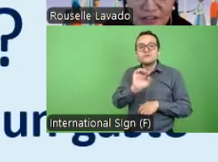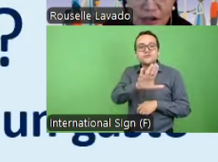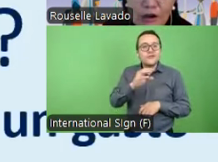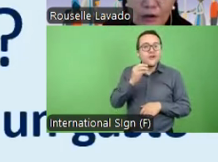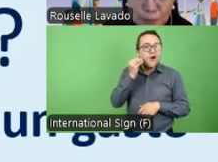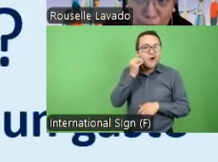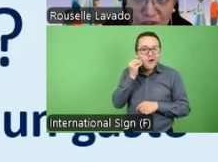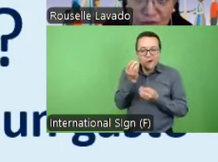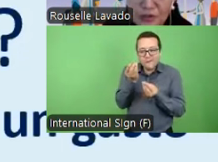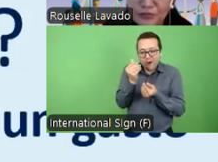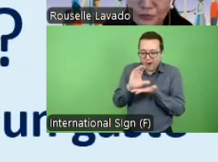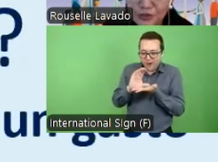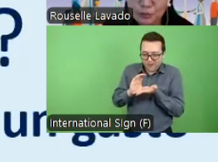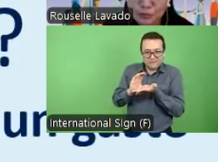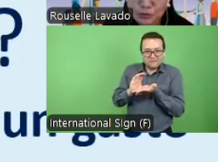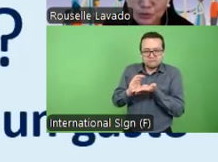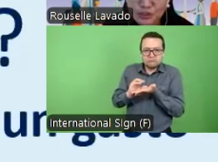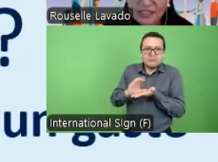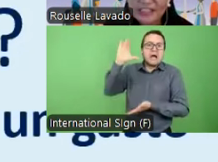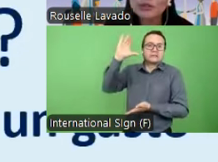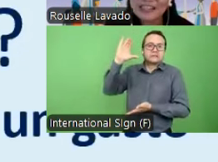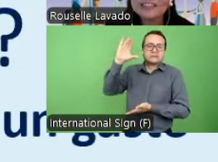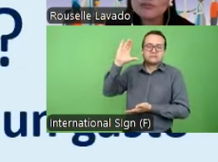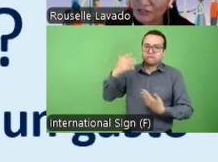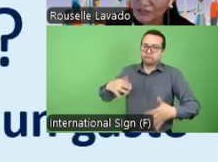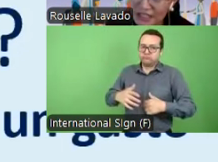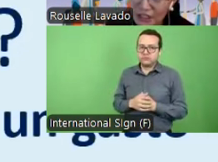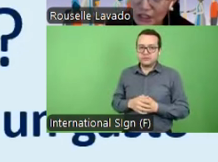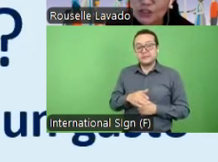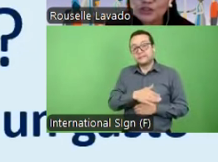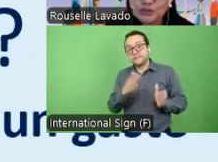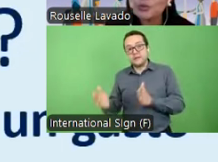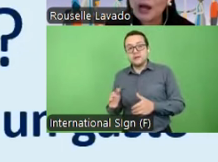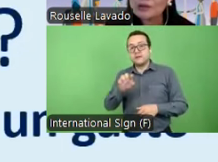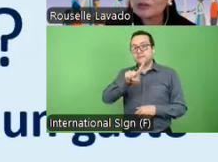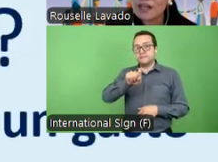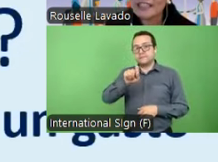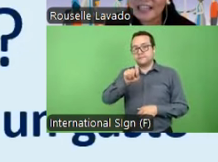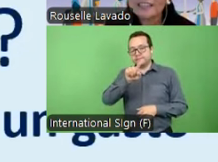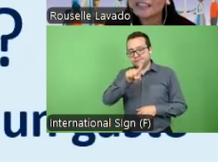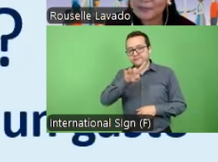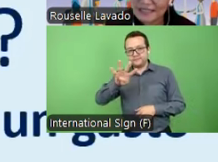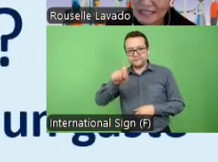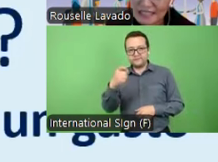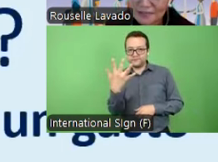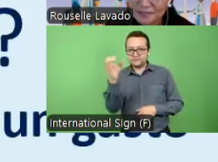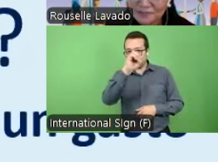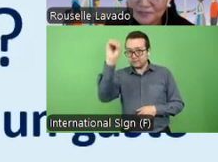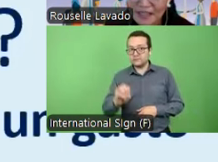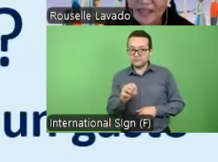14.5% are pushed or further pushed into relative poverty due to out-of-pocket health